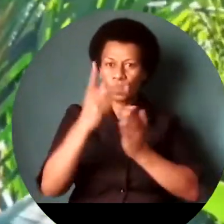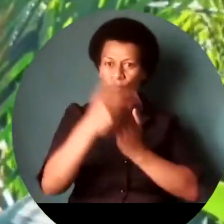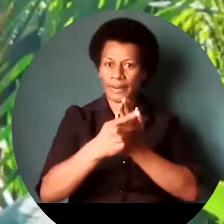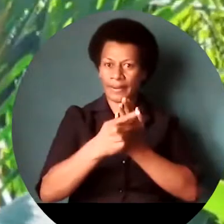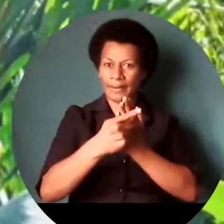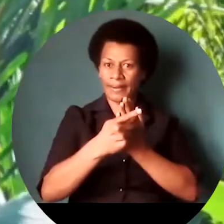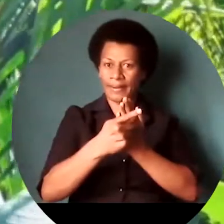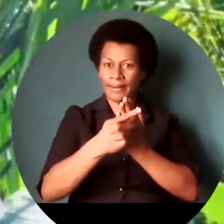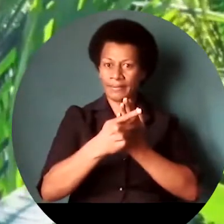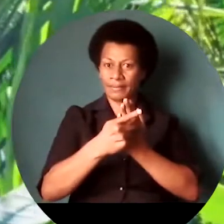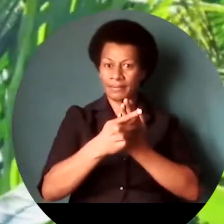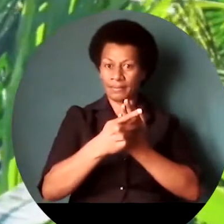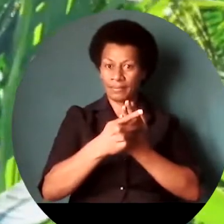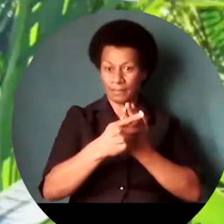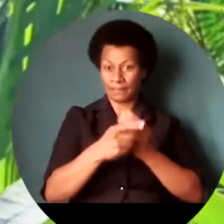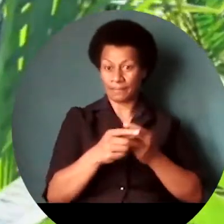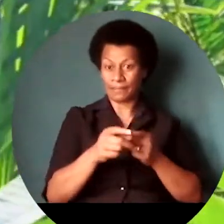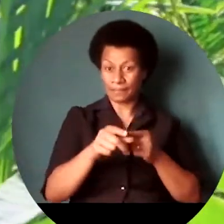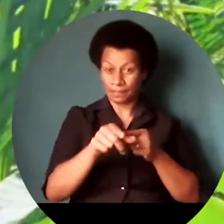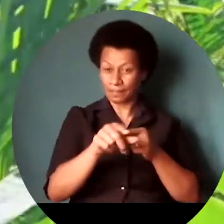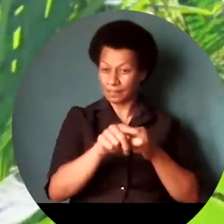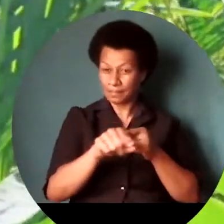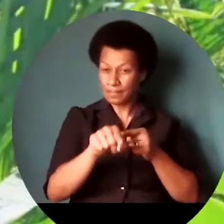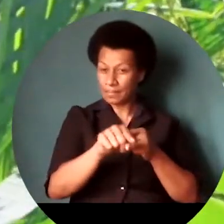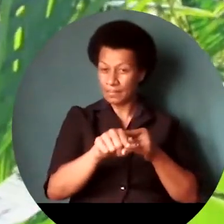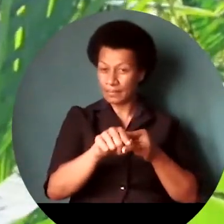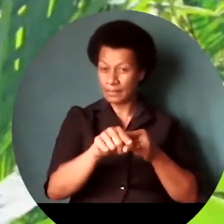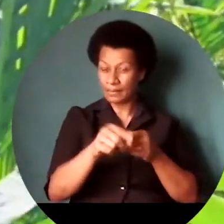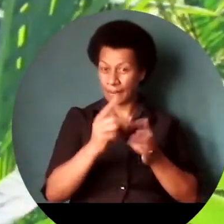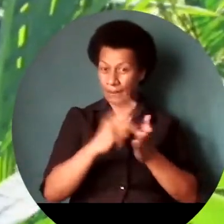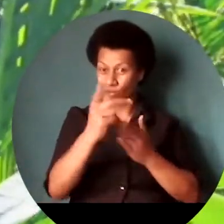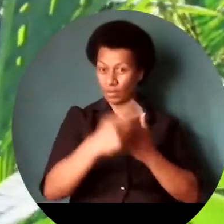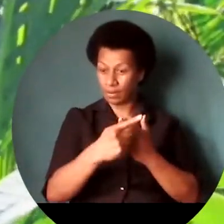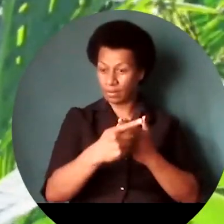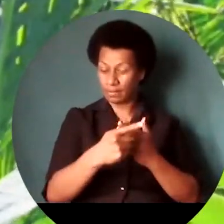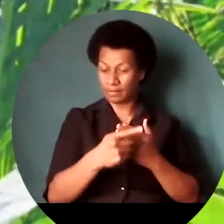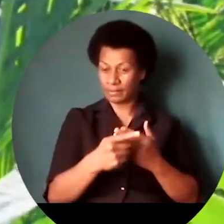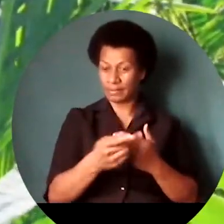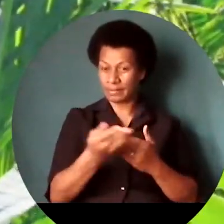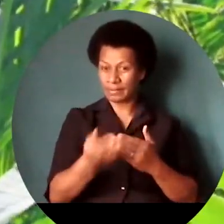research project. In this project,